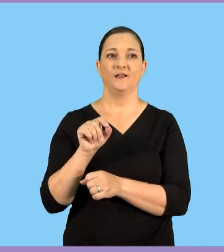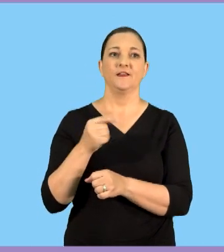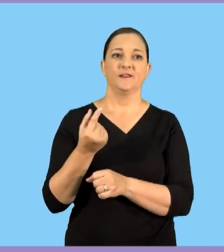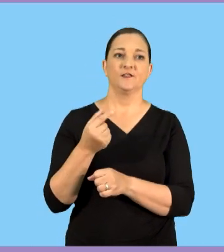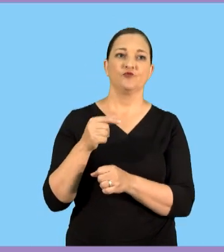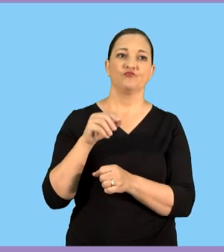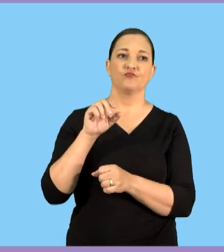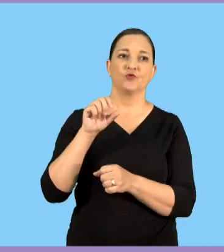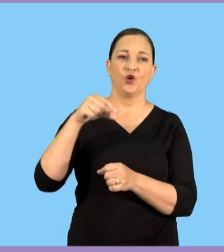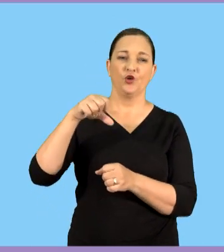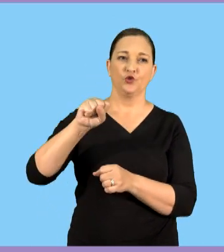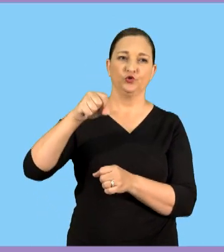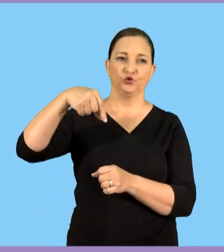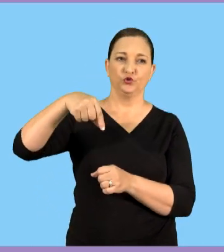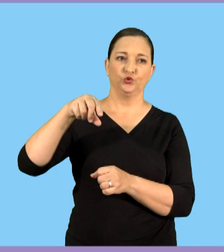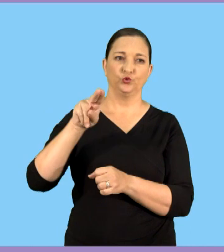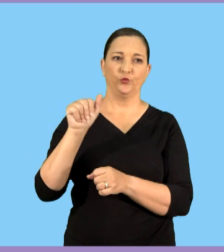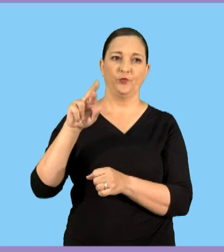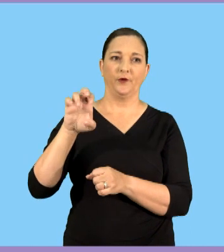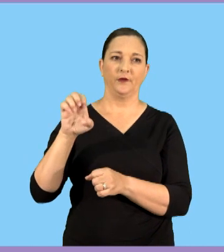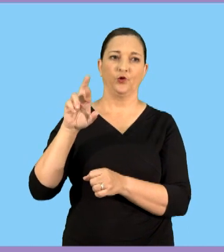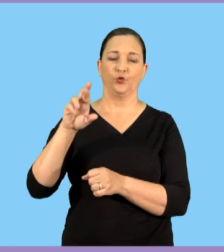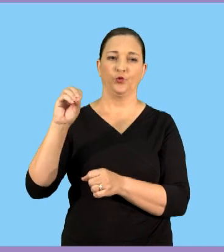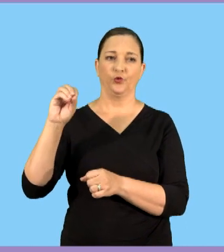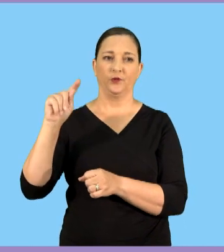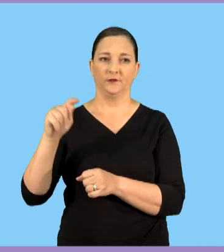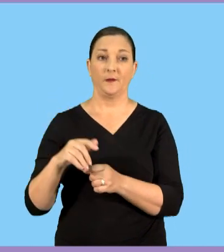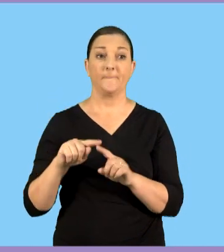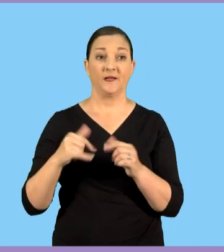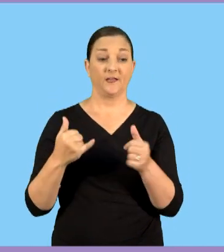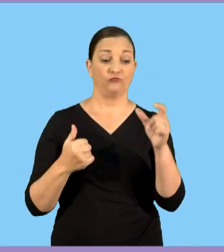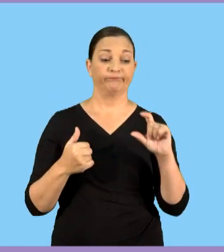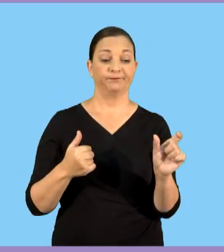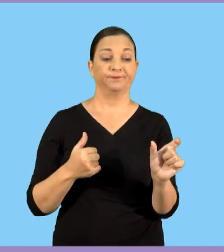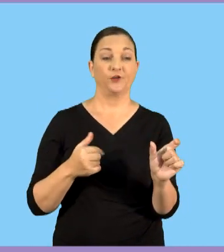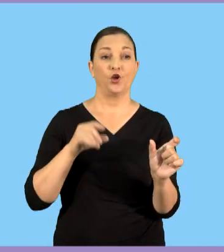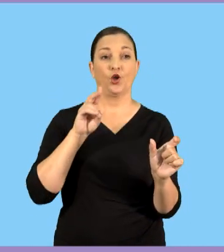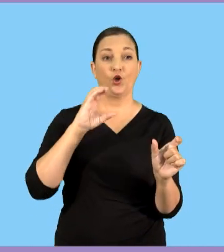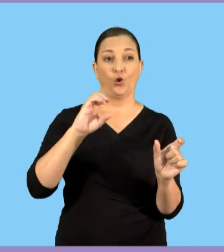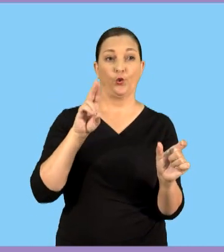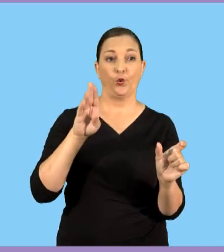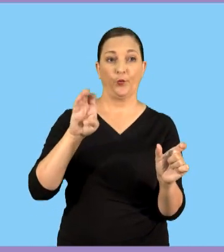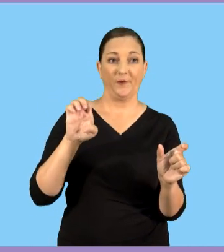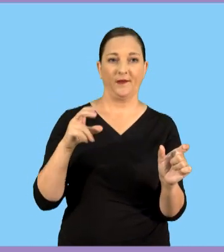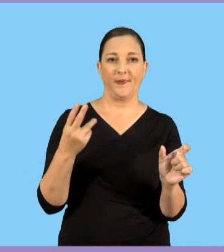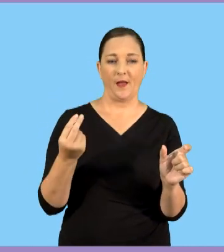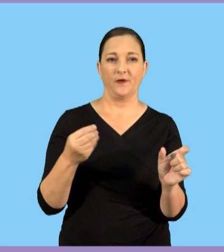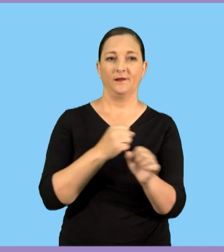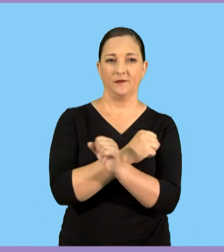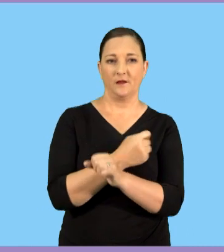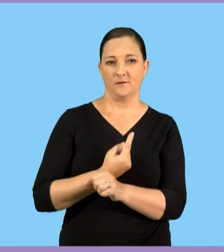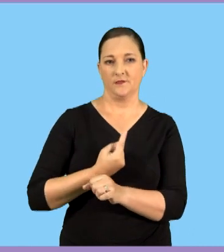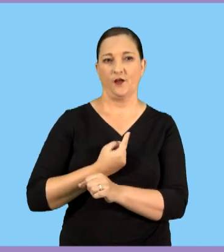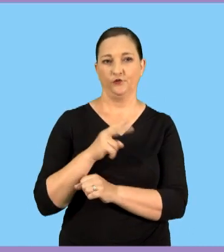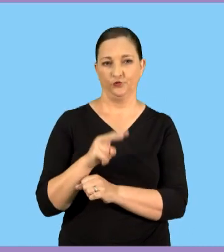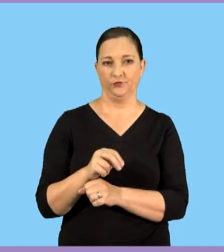is our square root. Then we have a cube number, the value you get when you multiply a number by itself 2